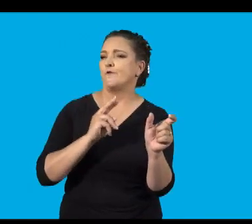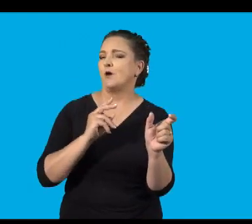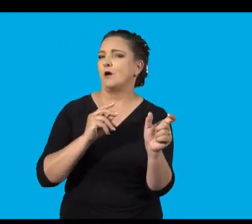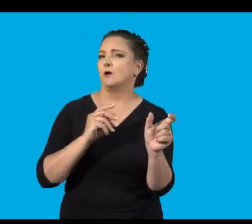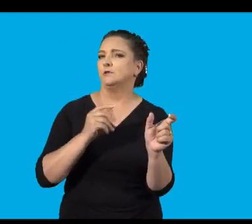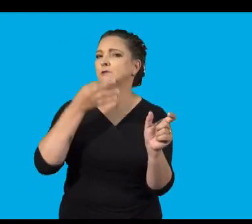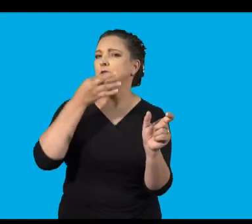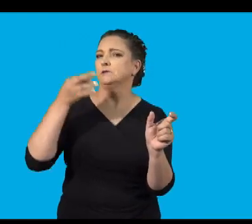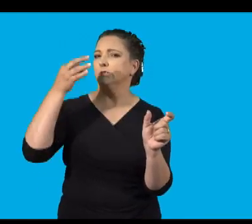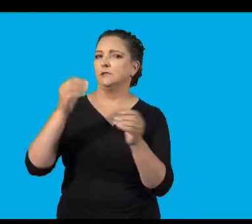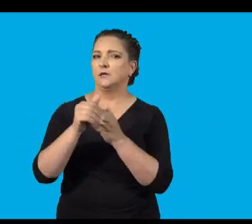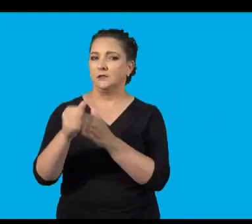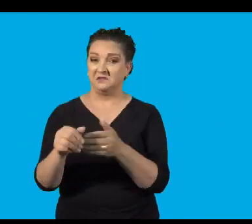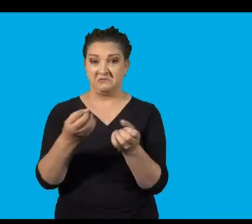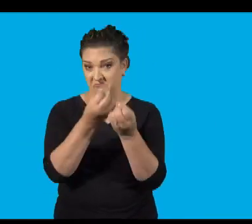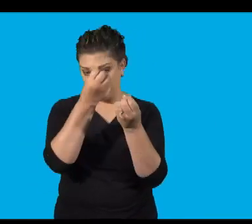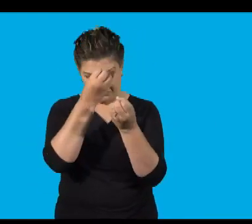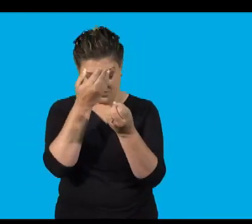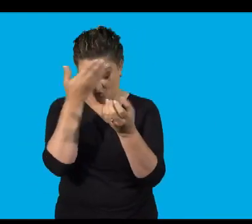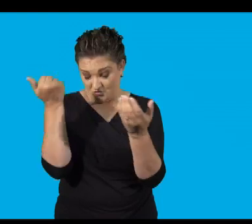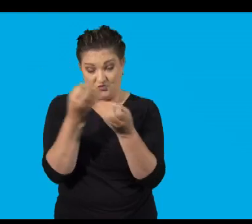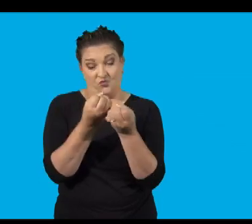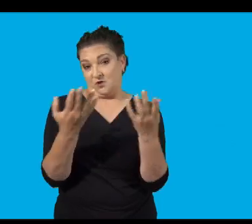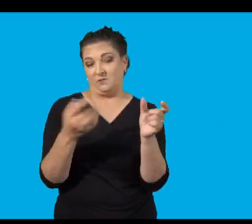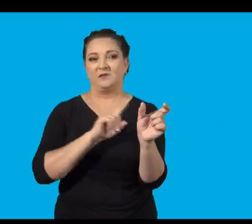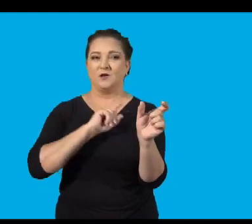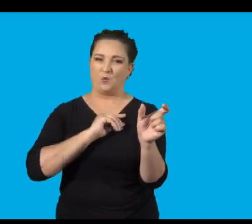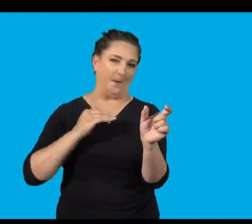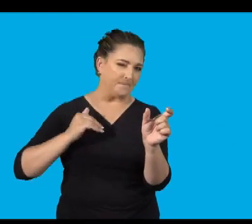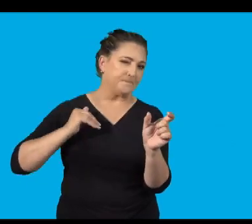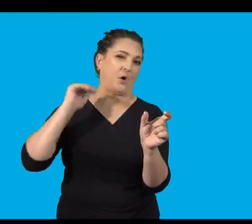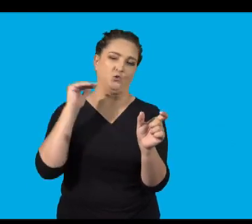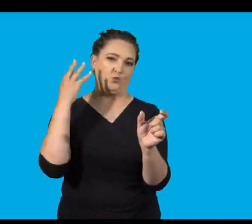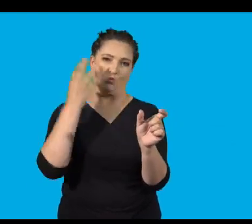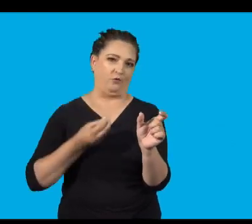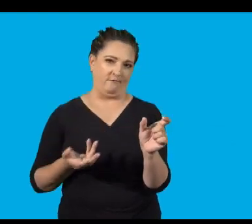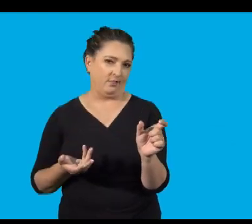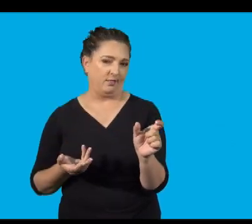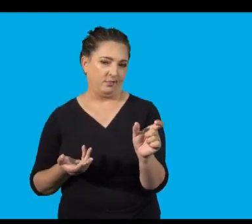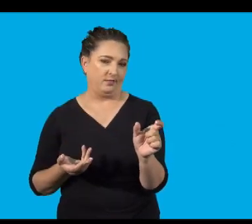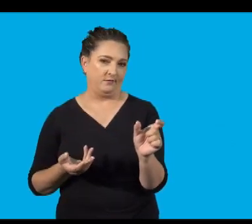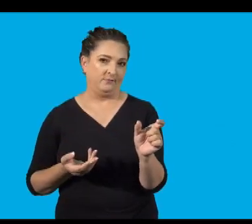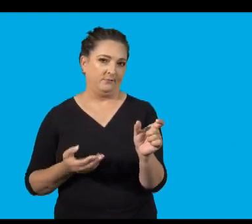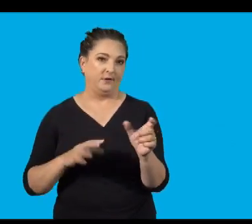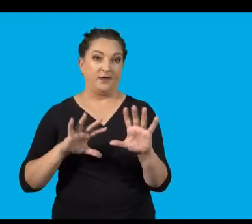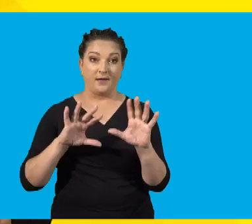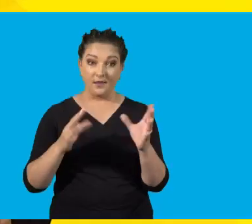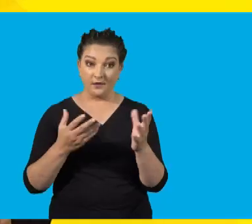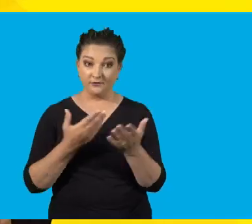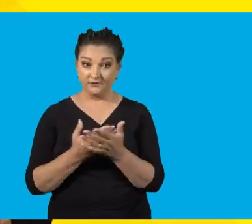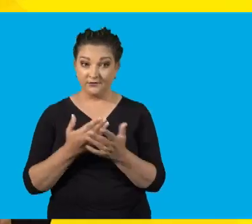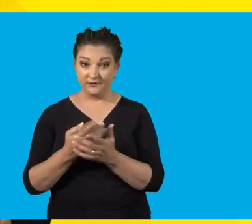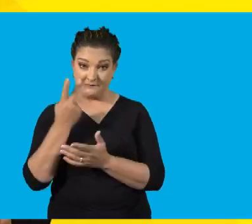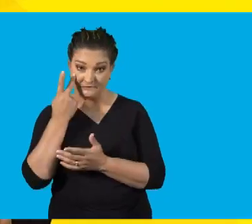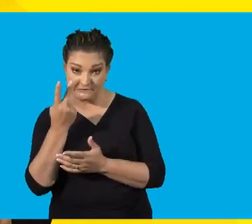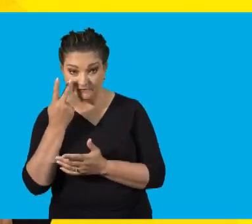many of them there are, and therefore it is most beautiful voice, all right? So I'm giving you hints of how you need to address